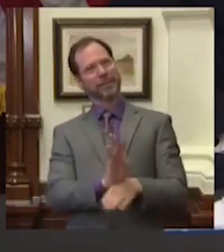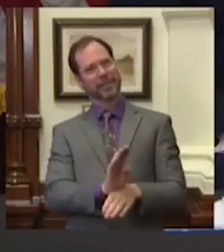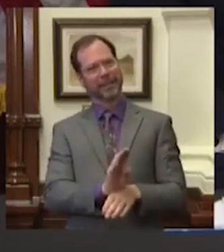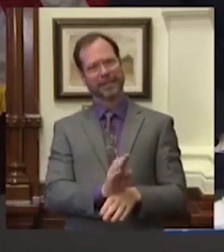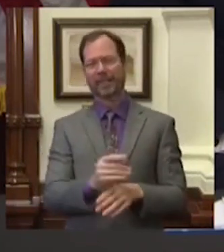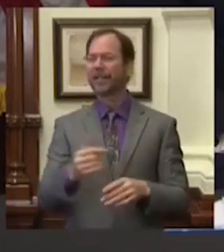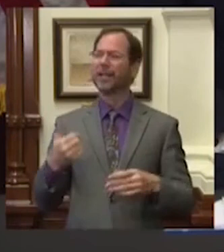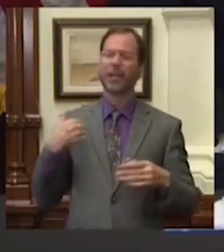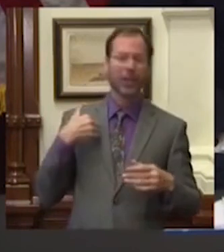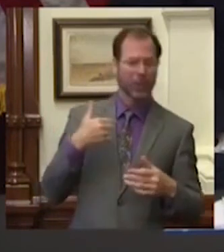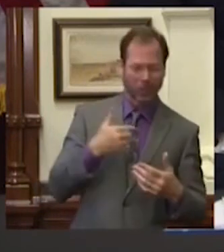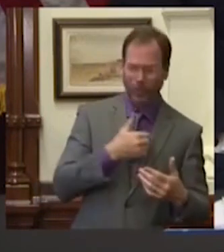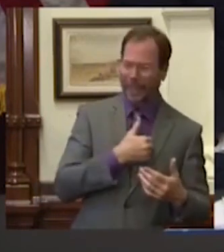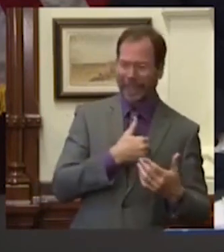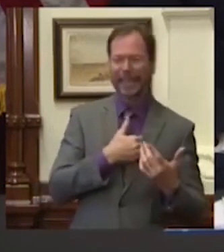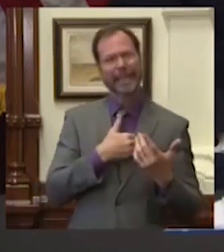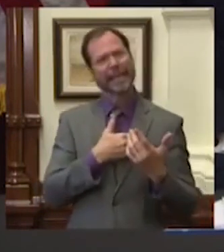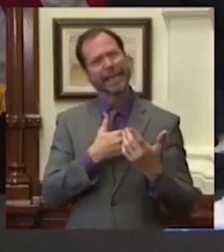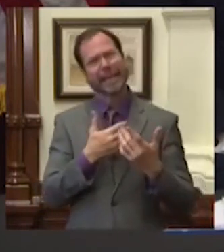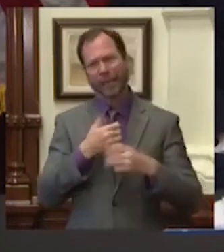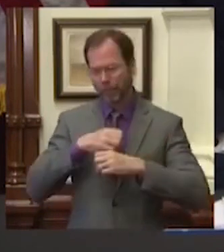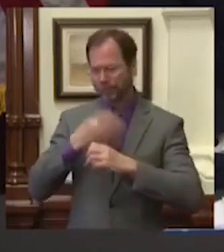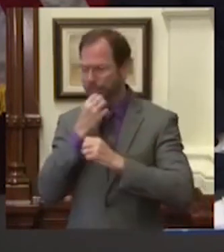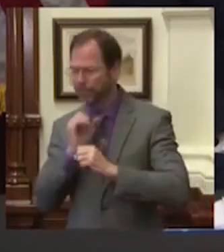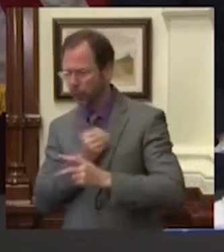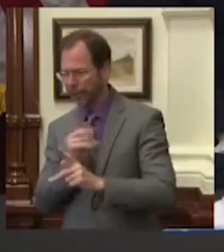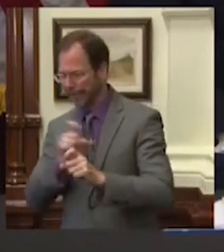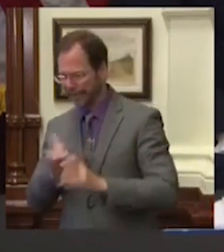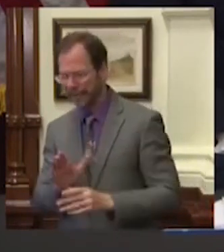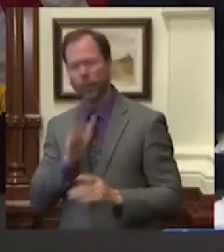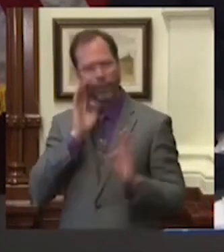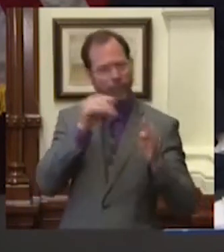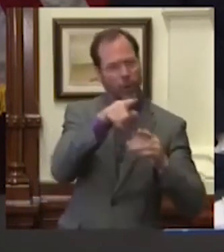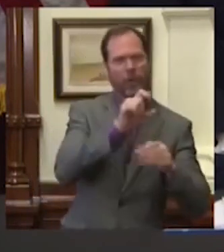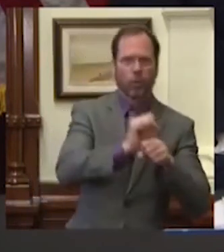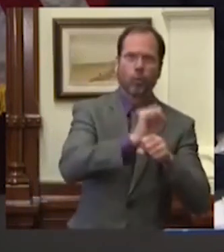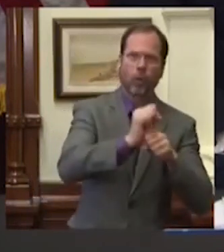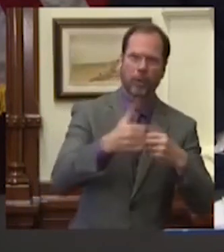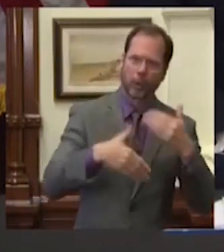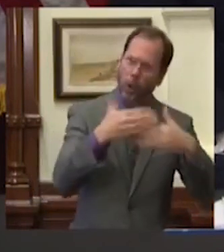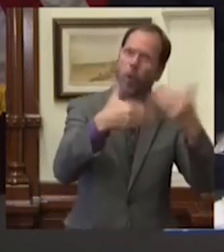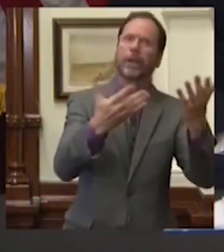remain focused on protecting the lives of our fellow Texans. We